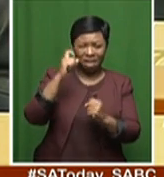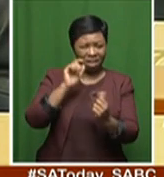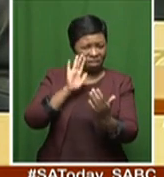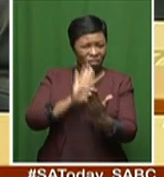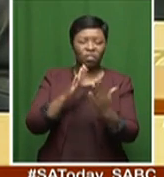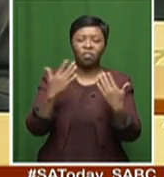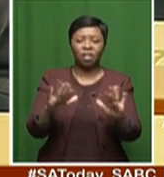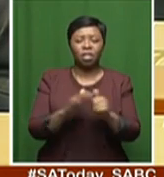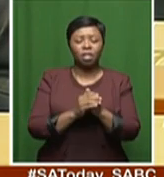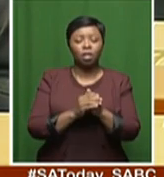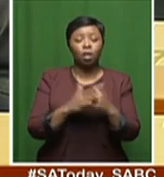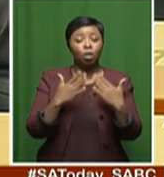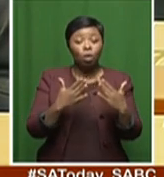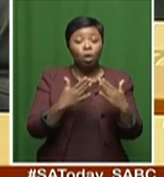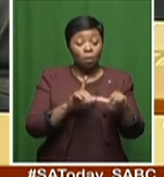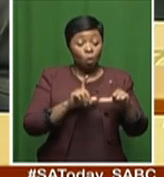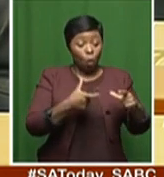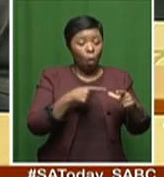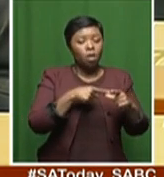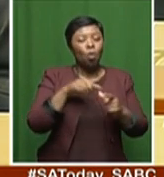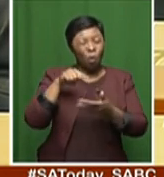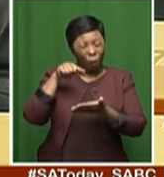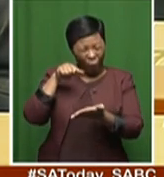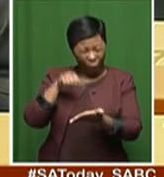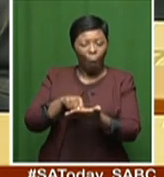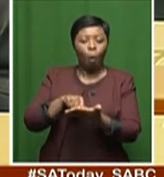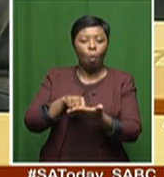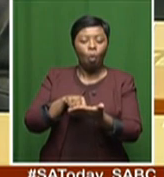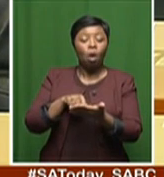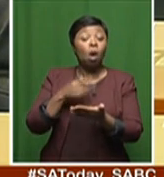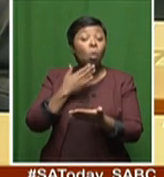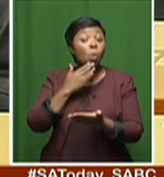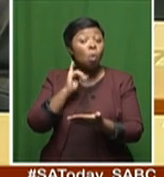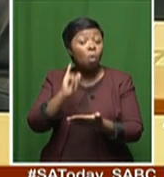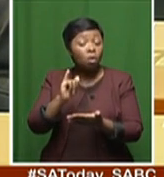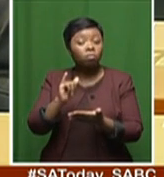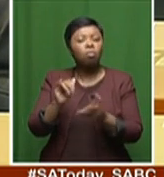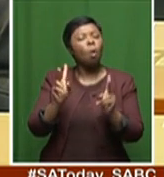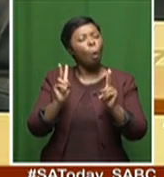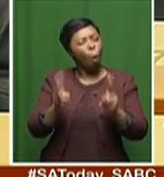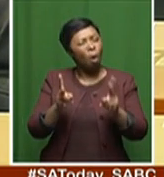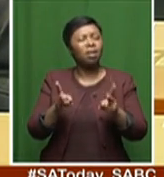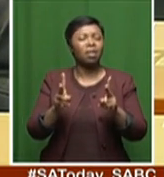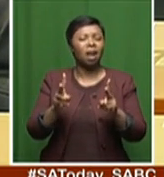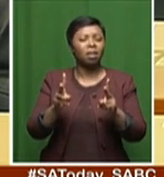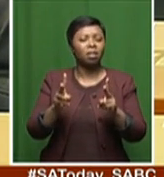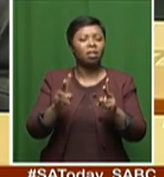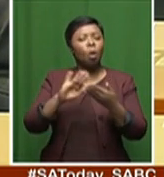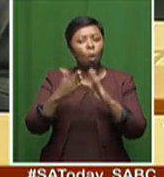owes much to the determination of ordinary South Africans who've stood up against corruption and state